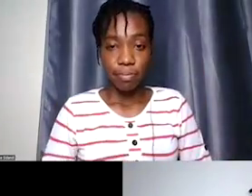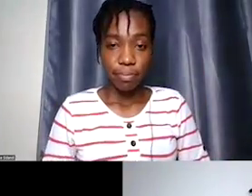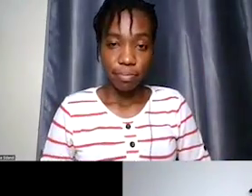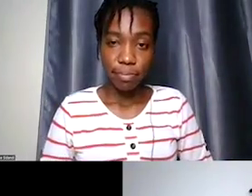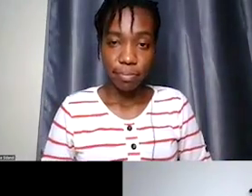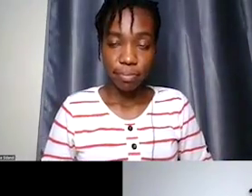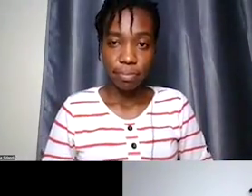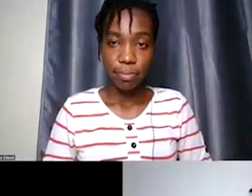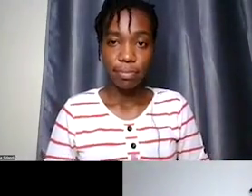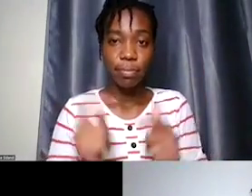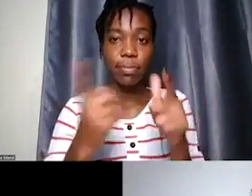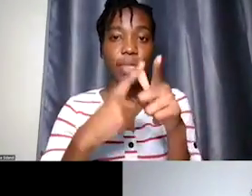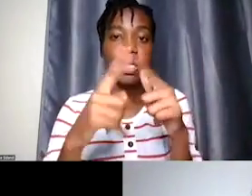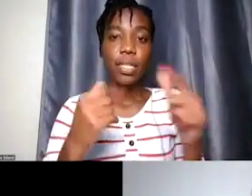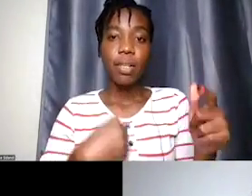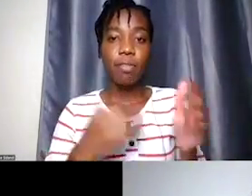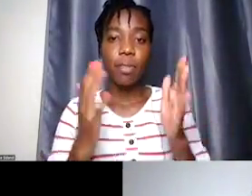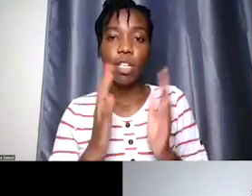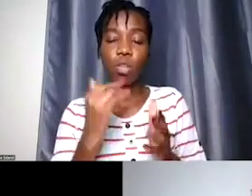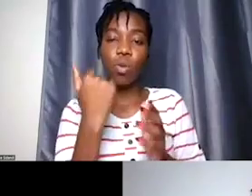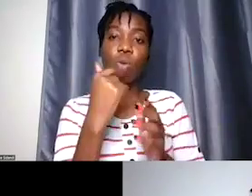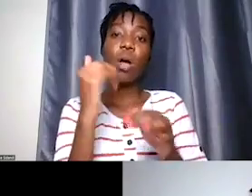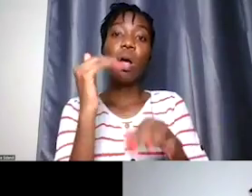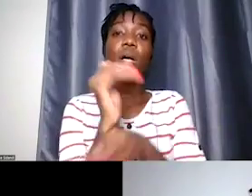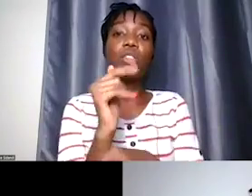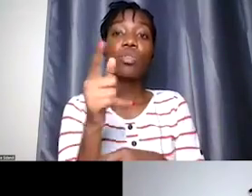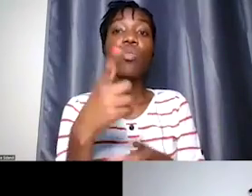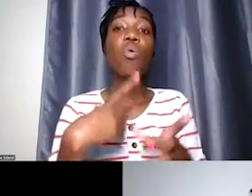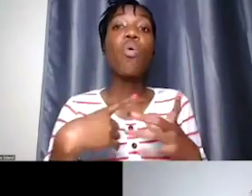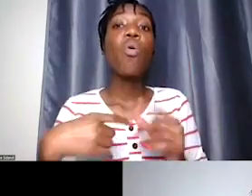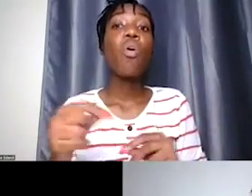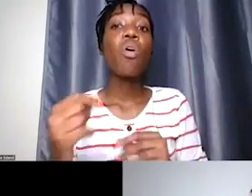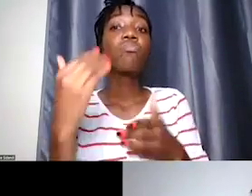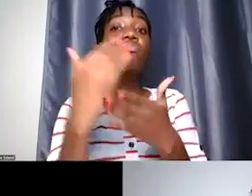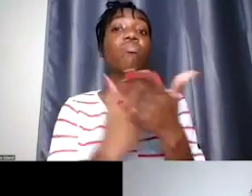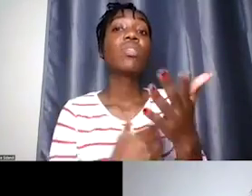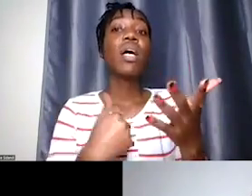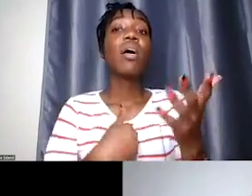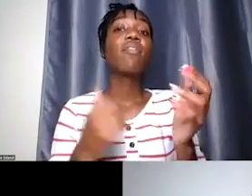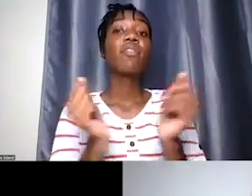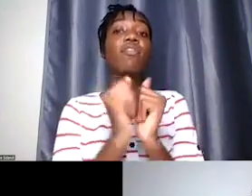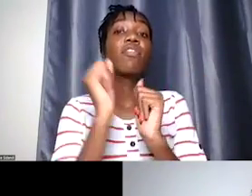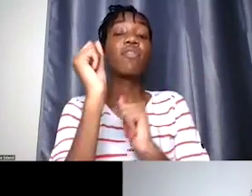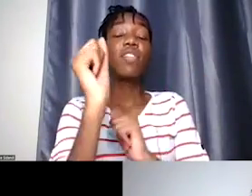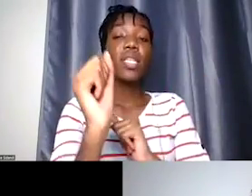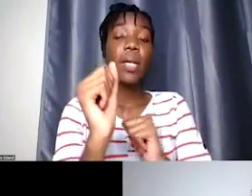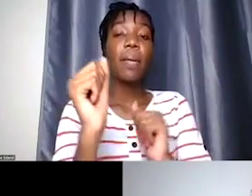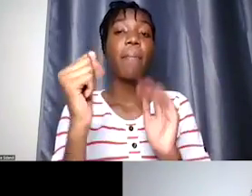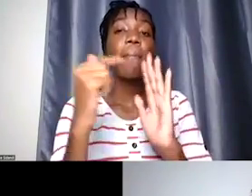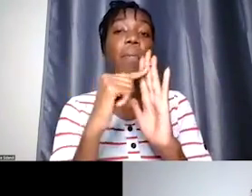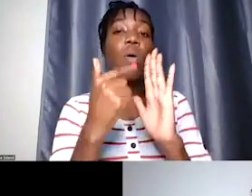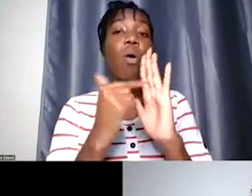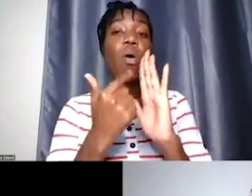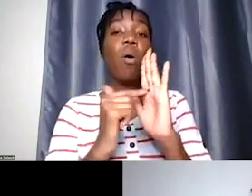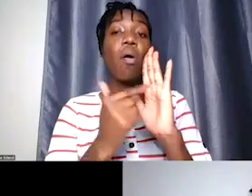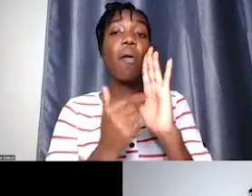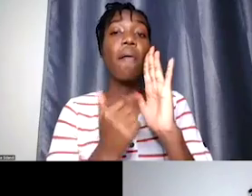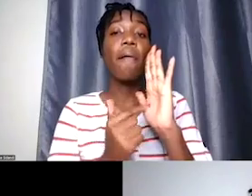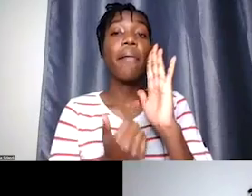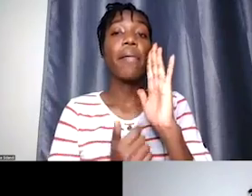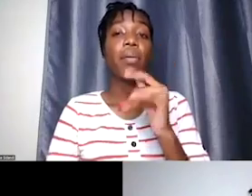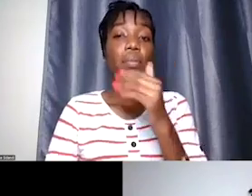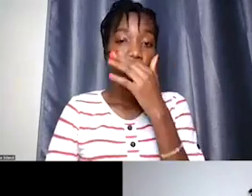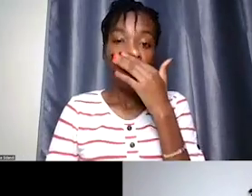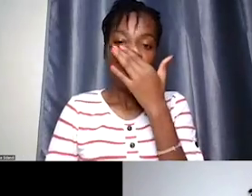Grace, there's somebody who asked you go to the slide that had 15 points. He asked about 5 minutes